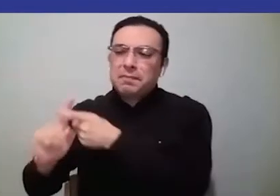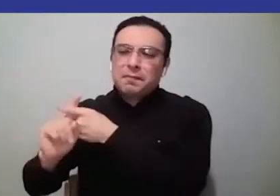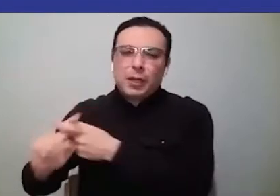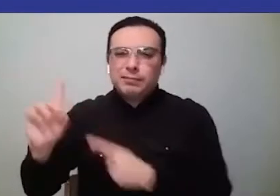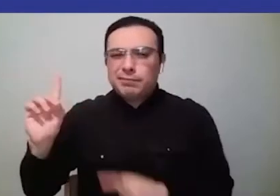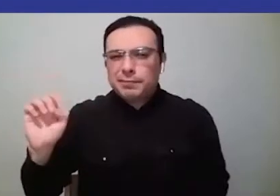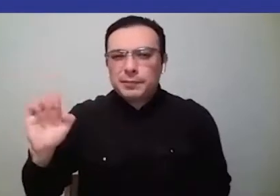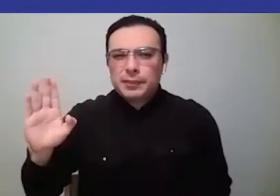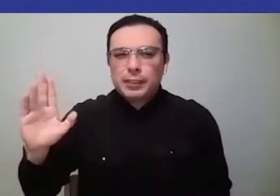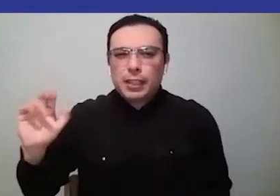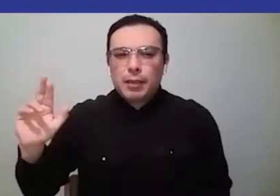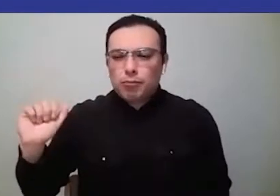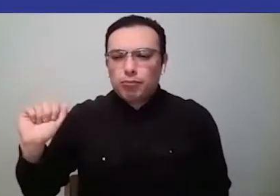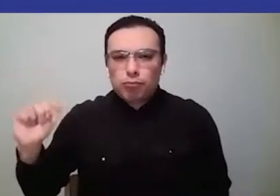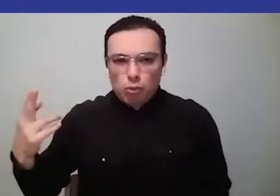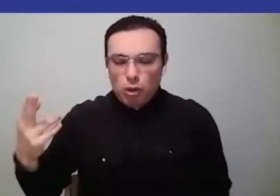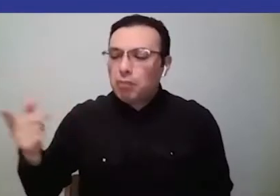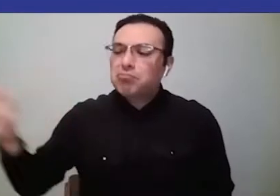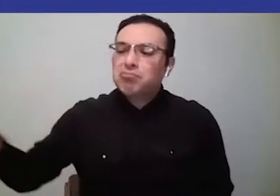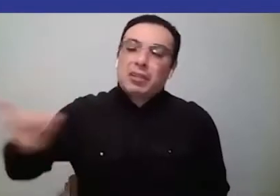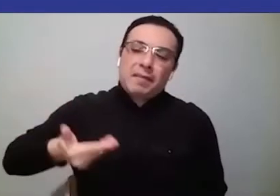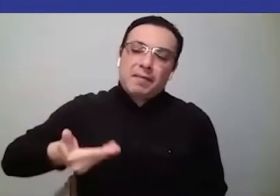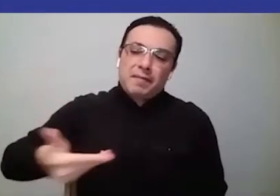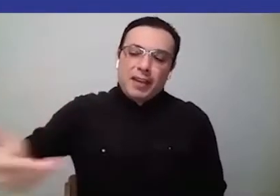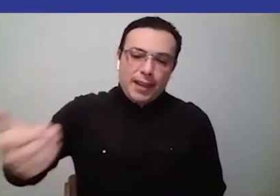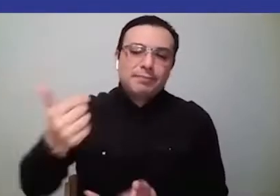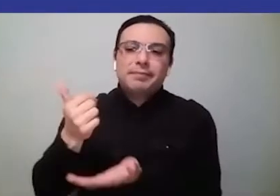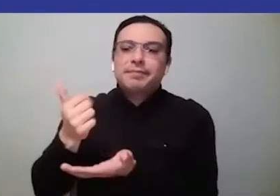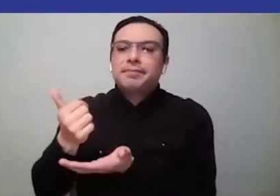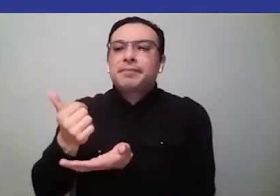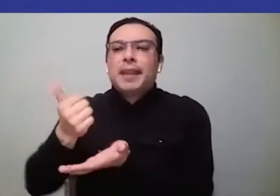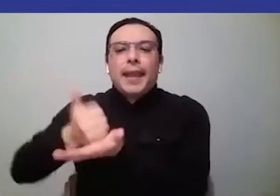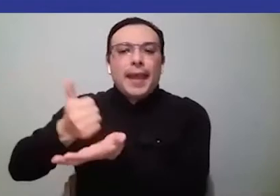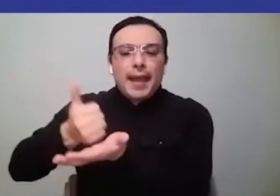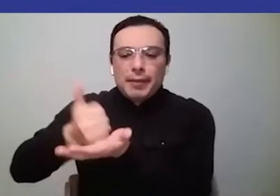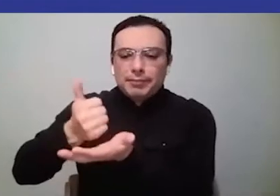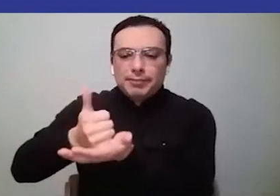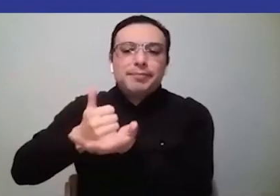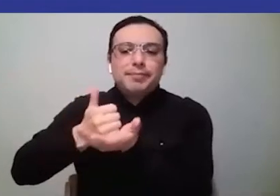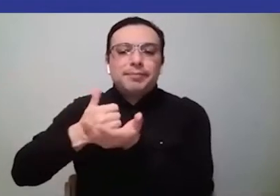be sewing some of the quilts there and to activate